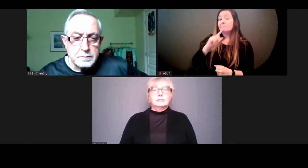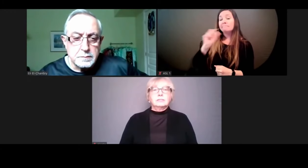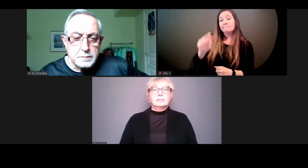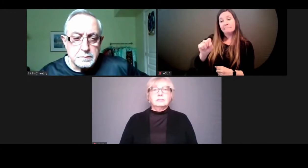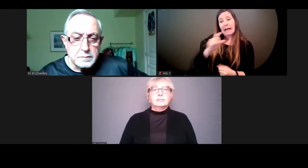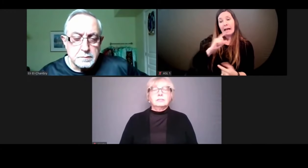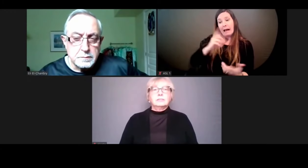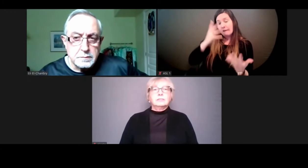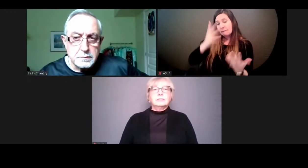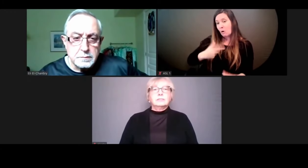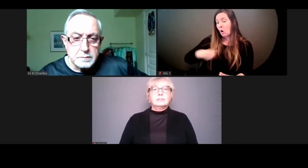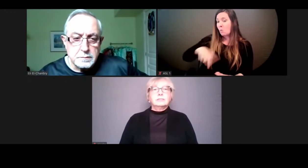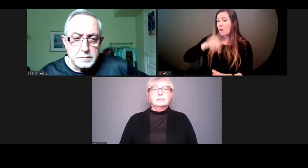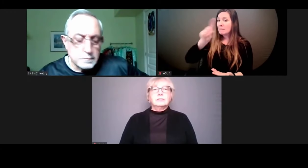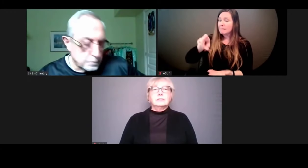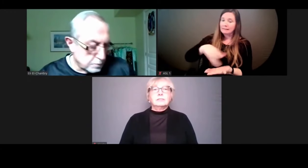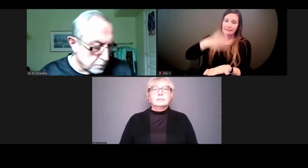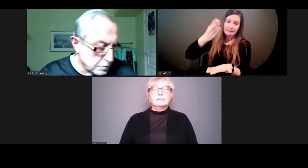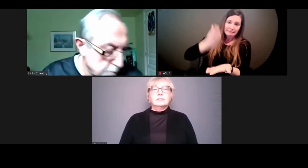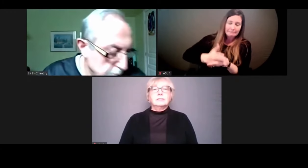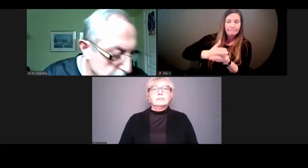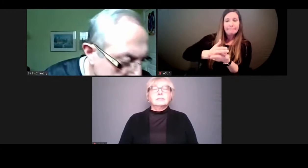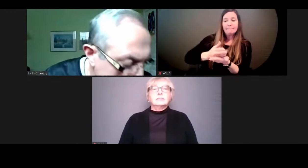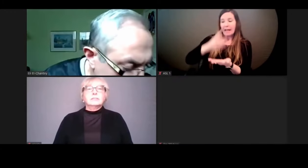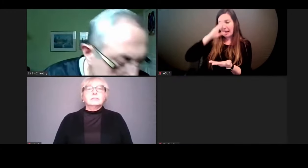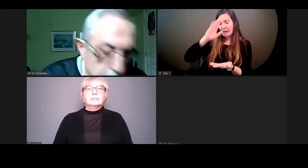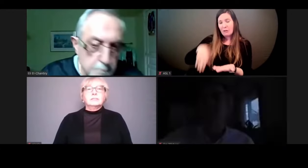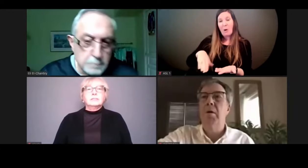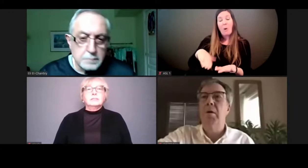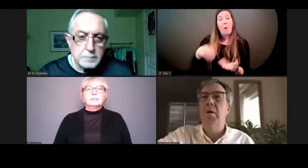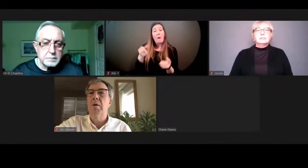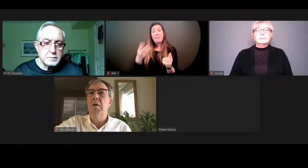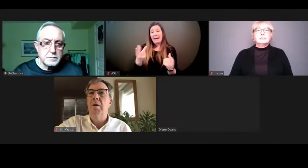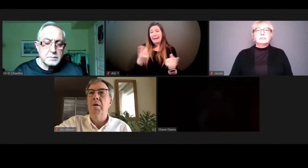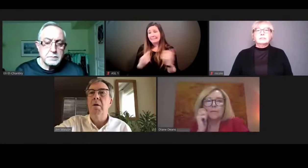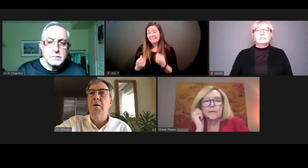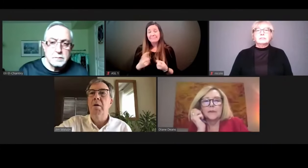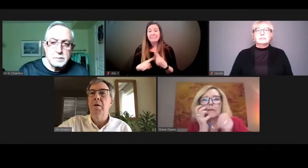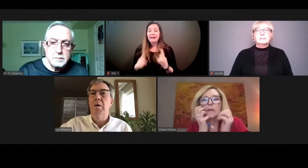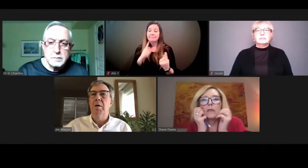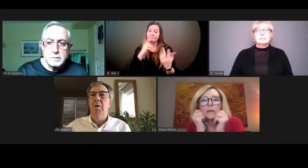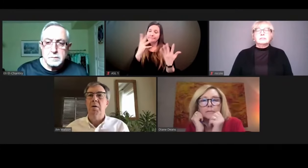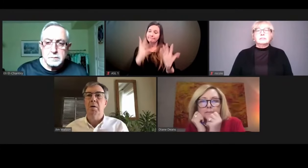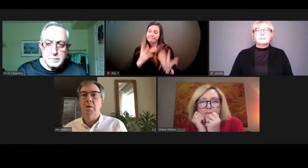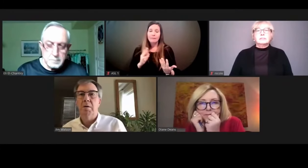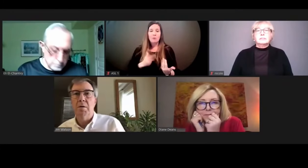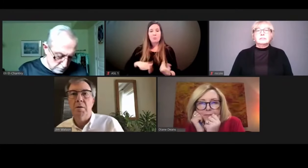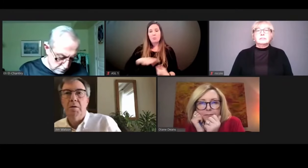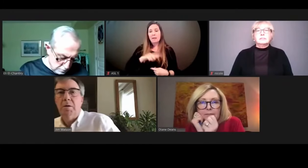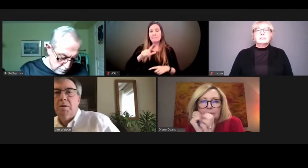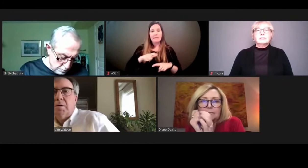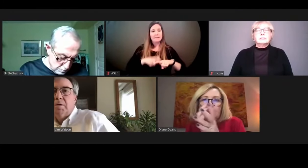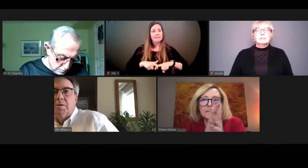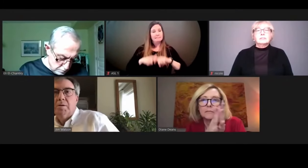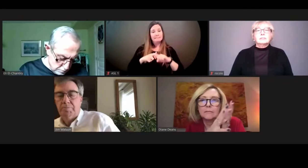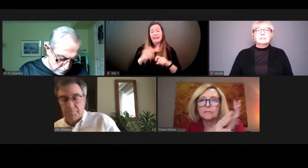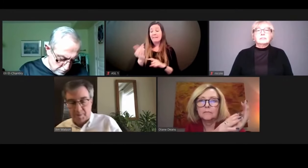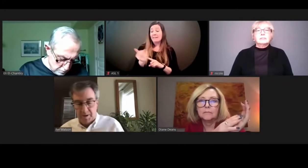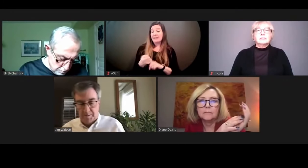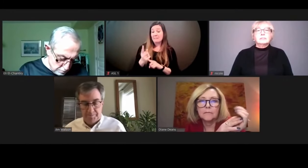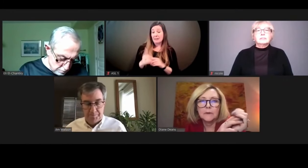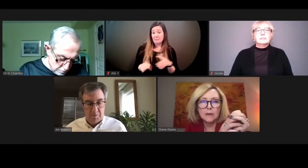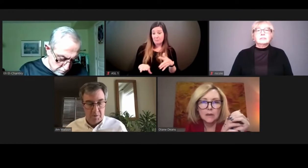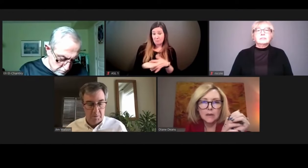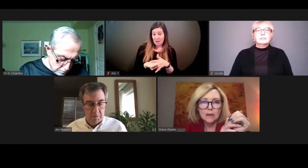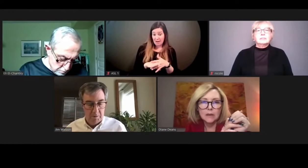know there are many other questions. This is the time allowed. We have a 15-minute break, and then there will